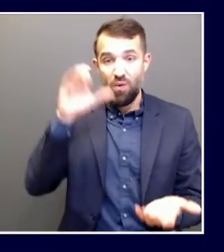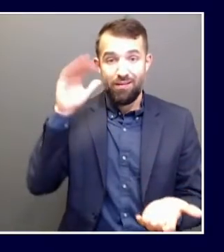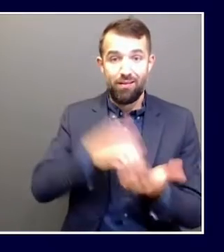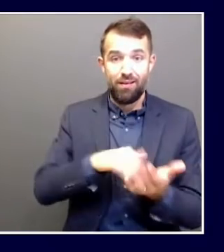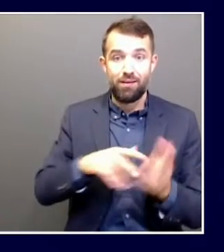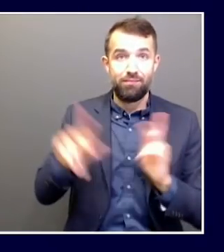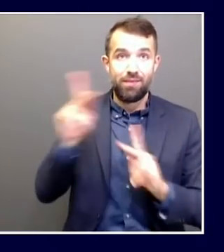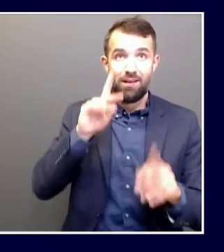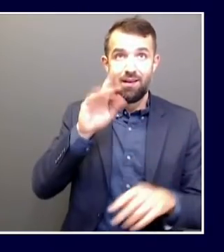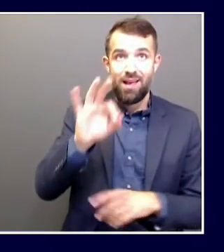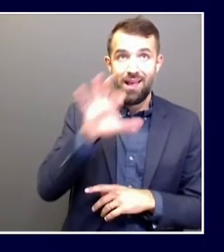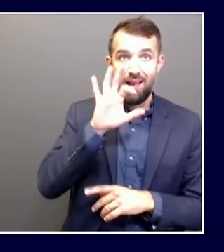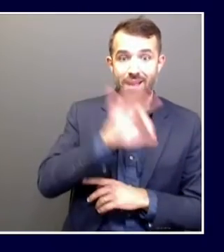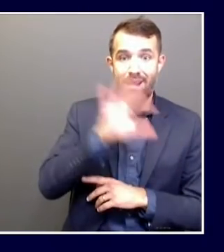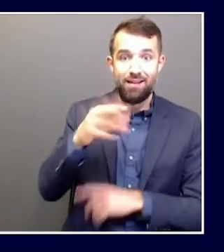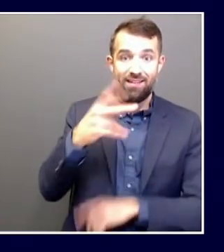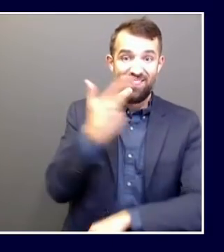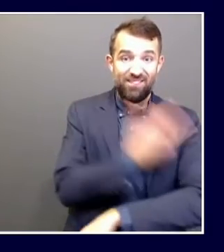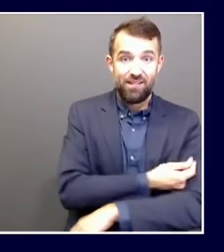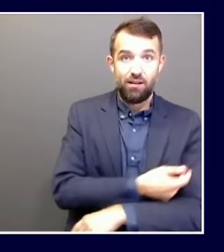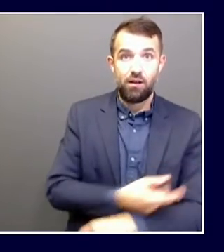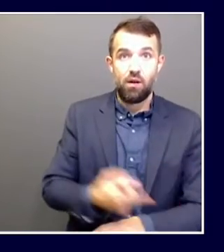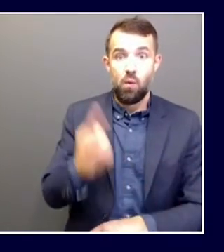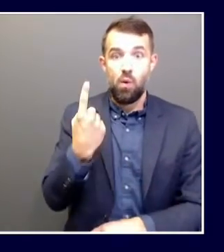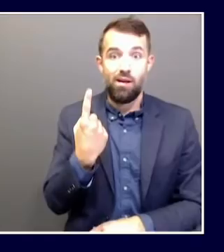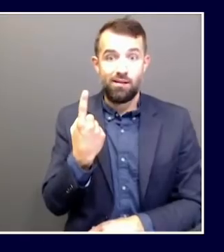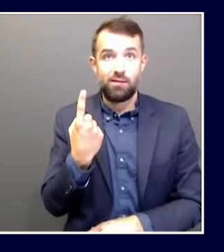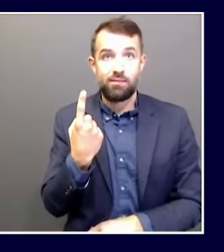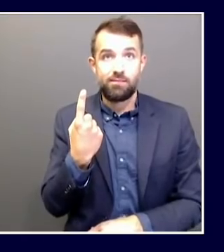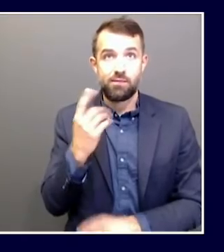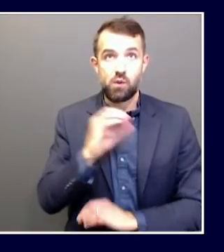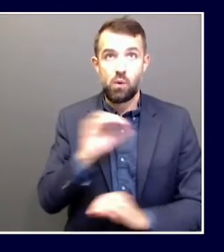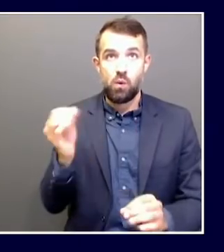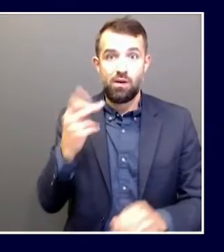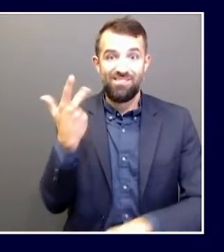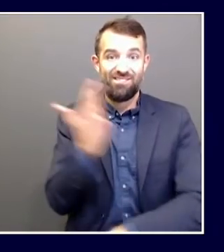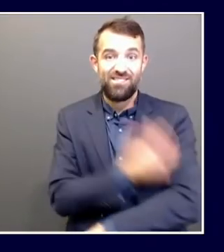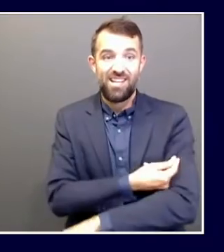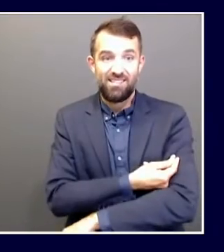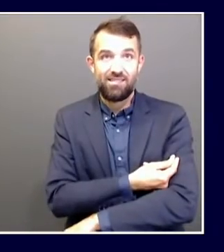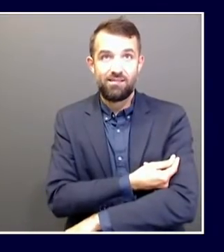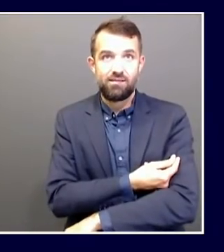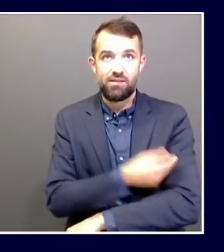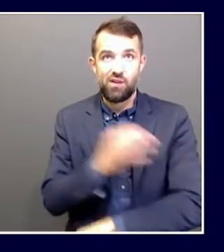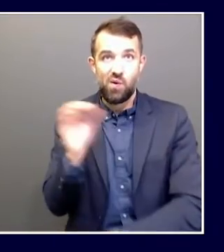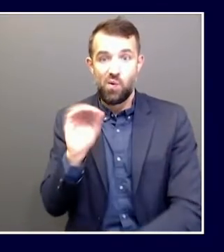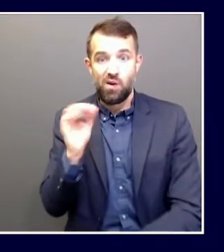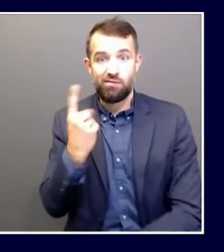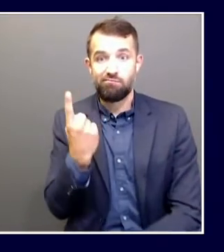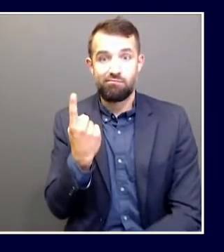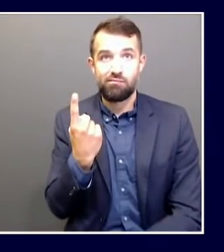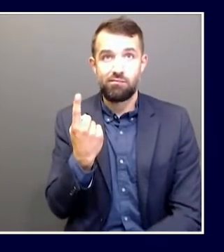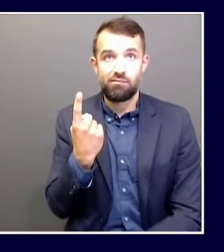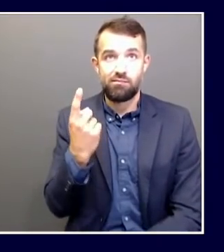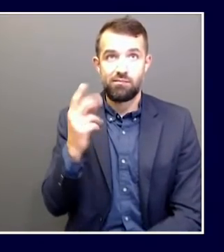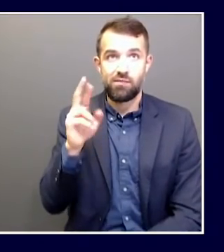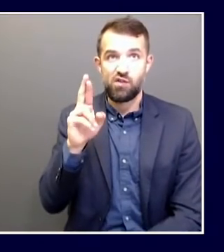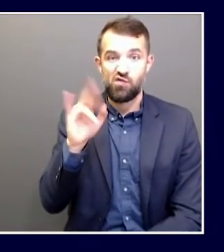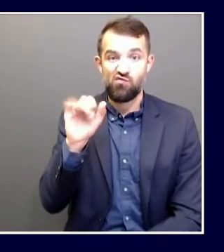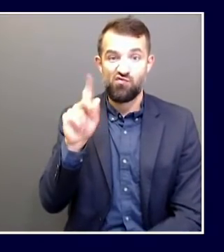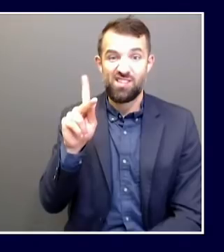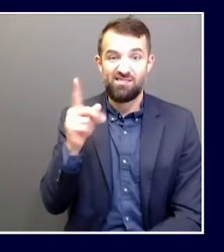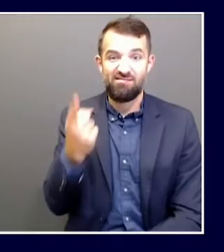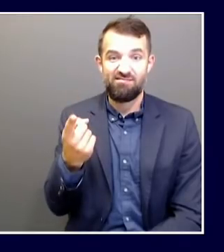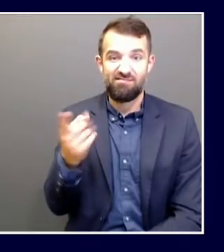one unvaccinated person, their risk of getting COVID through a breakthrough case or something of that nature is exceedingly